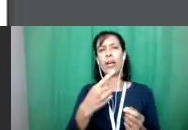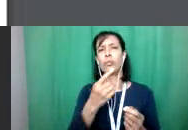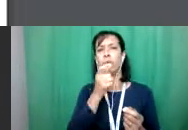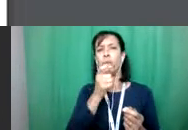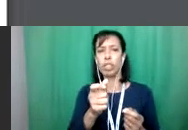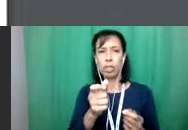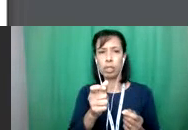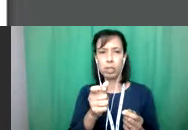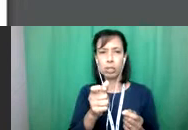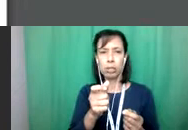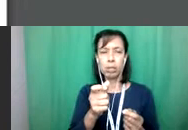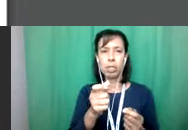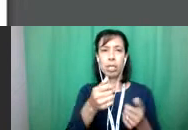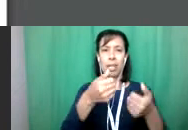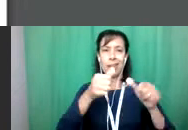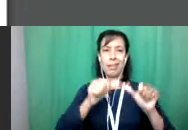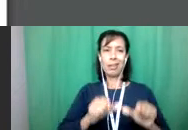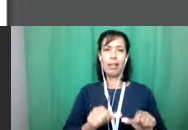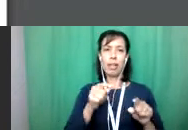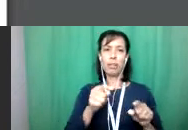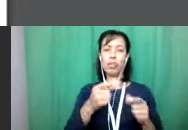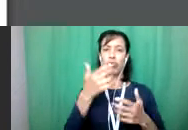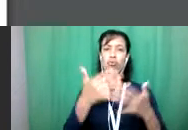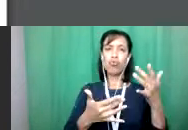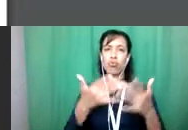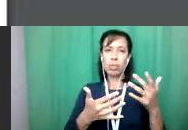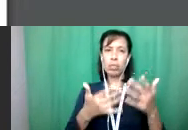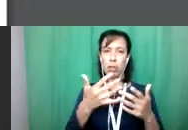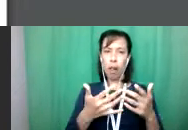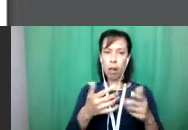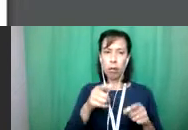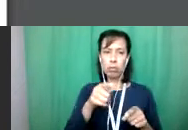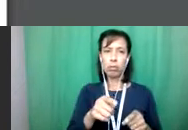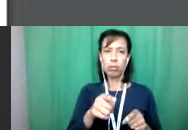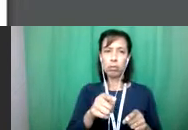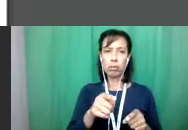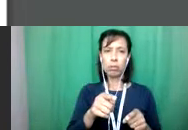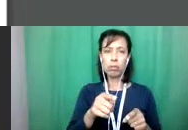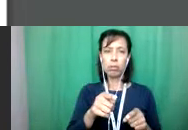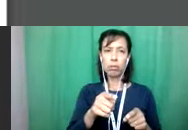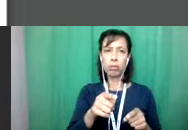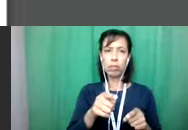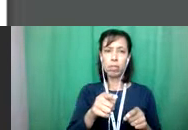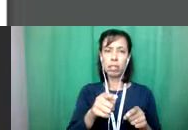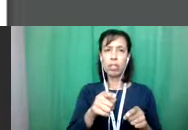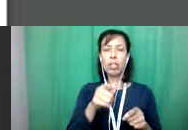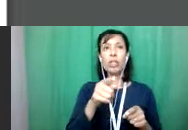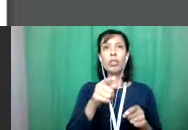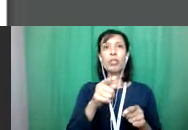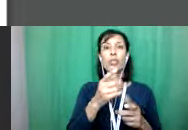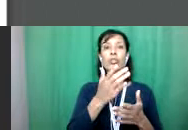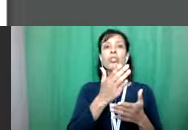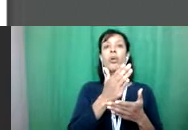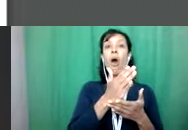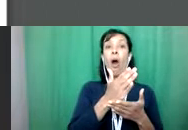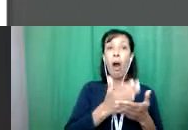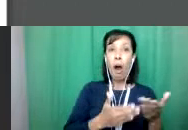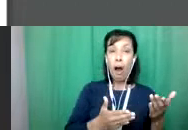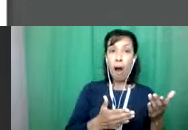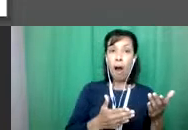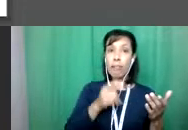section, 3,000 words. So almost half of your dissertation will be results and discussion,